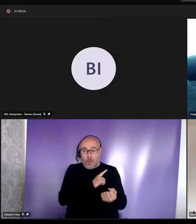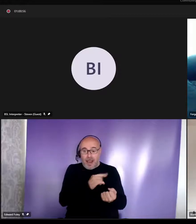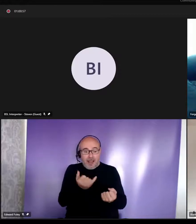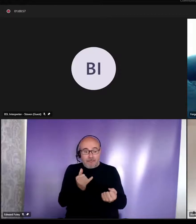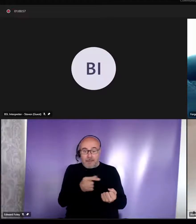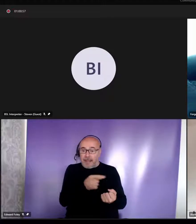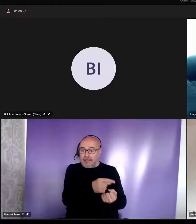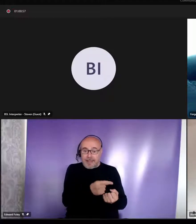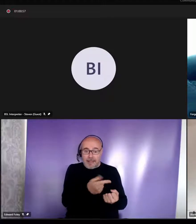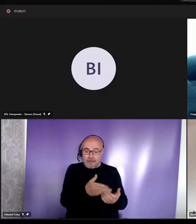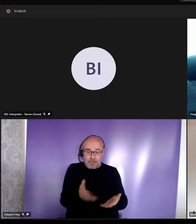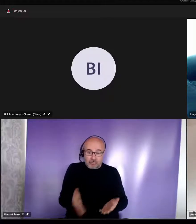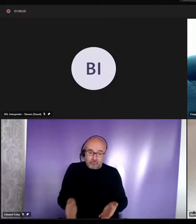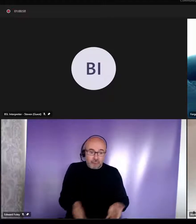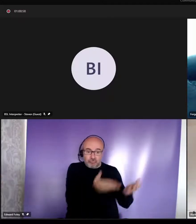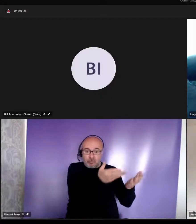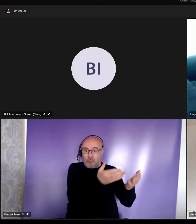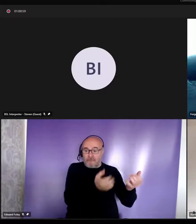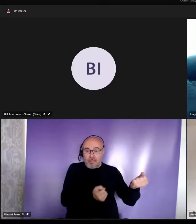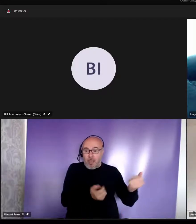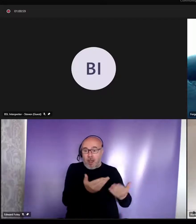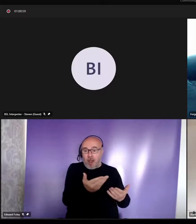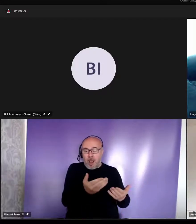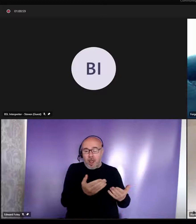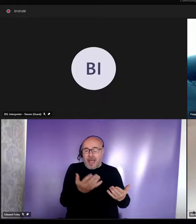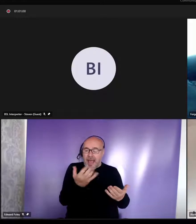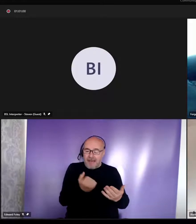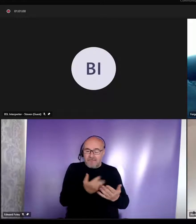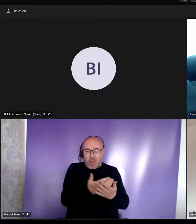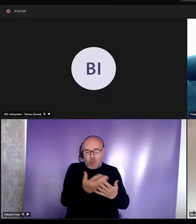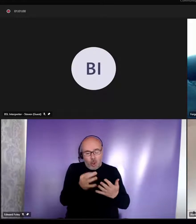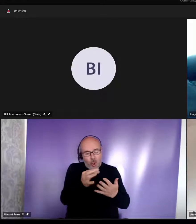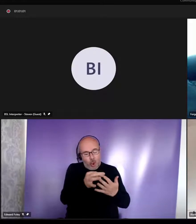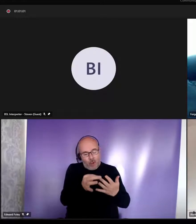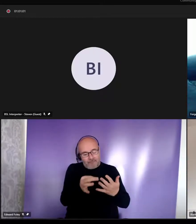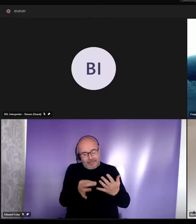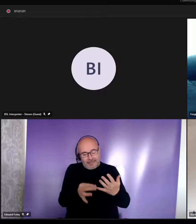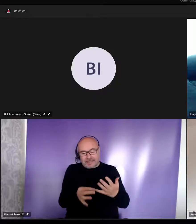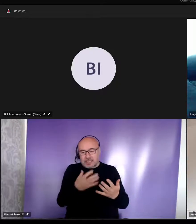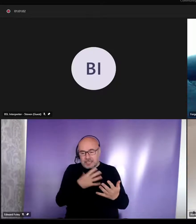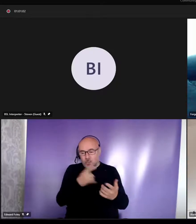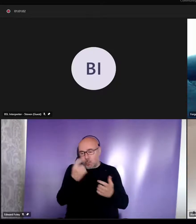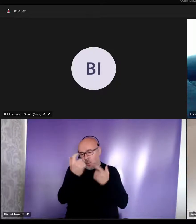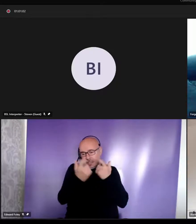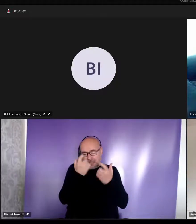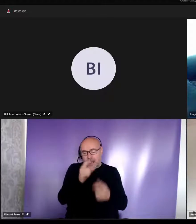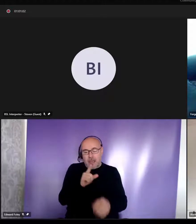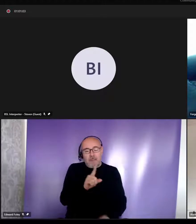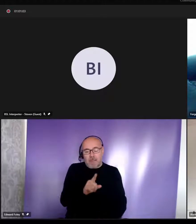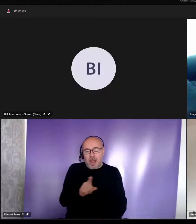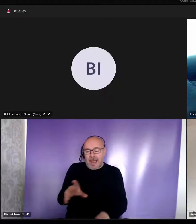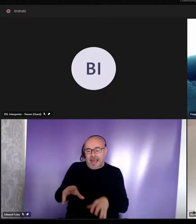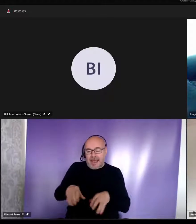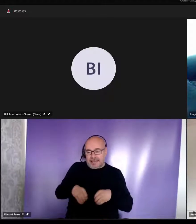vehicles within the household. So there's a lot of dynamics in there, Chair, but I think it's a relevant point that's been raised, and I give the